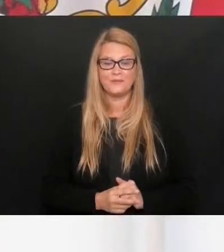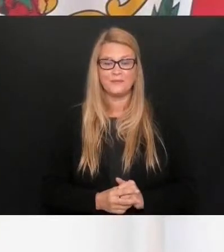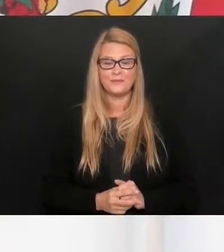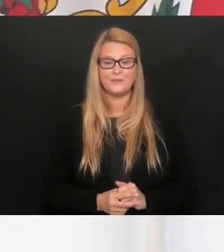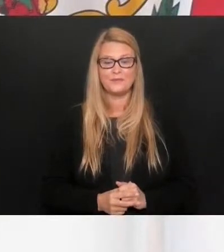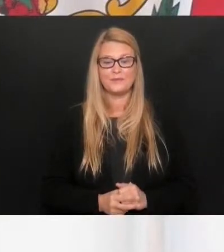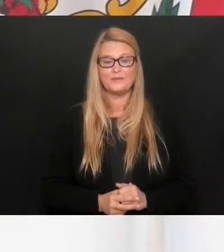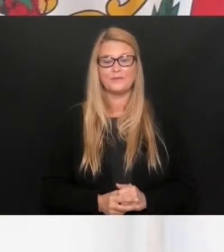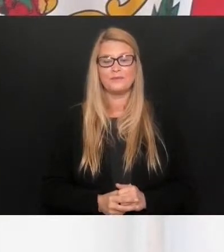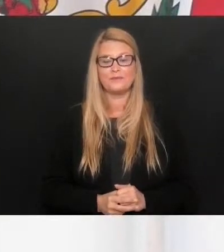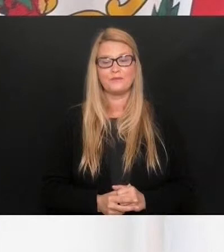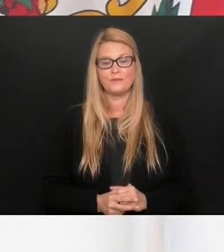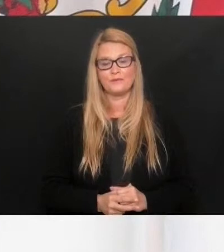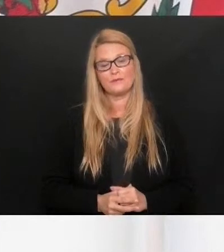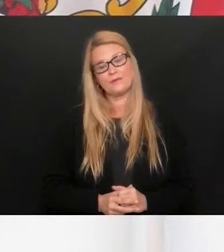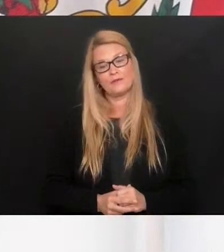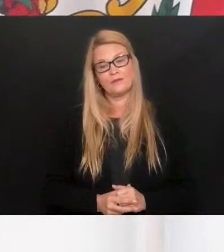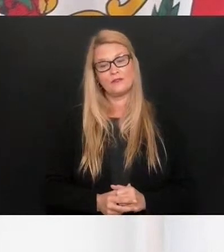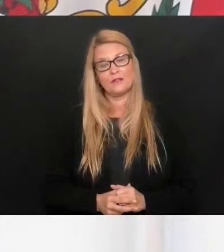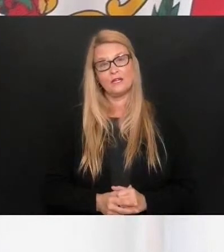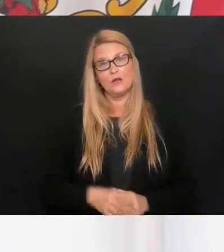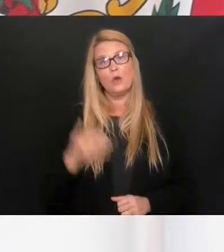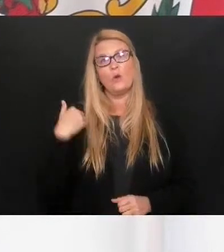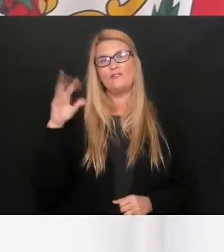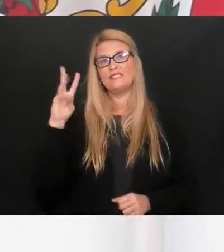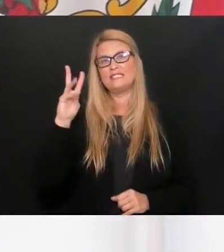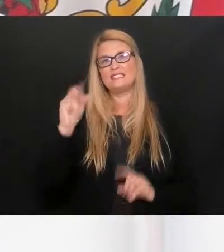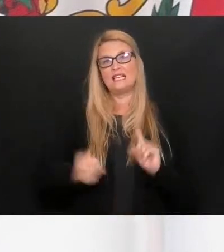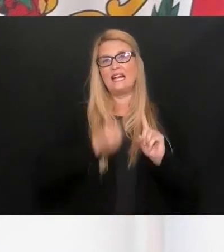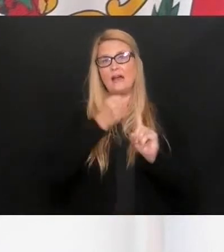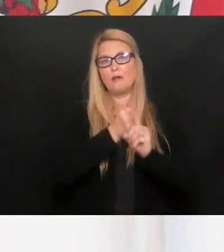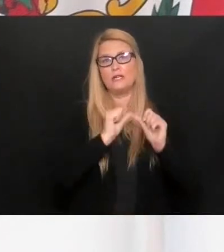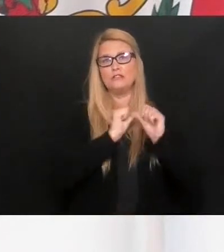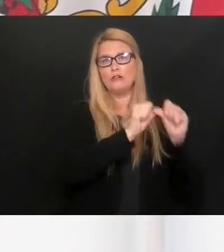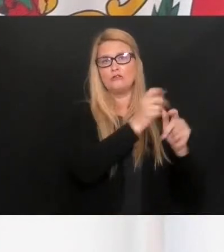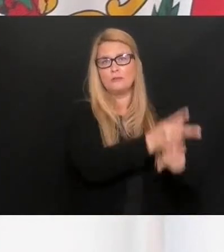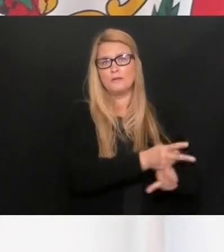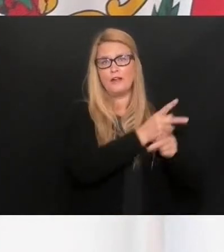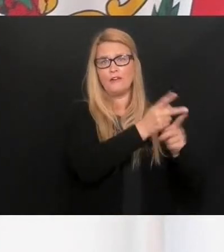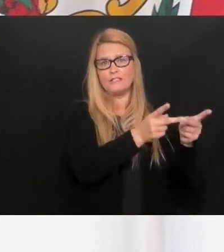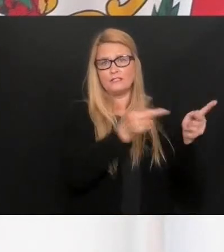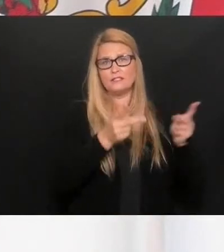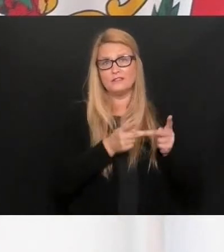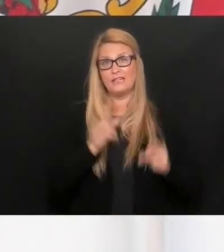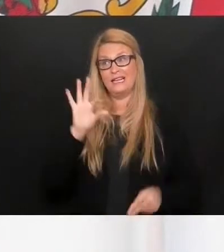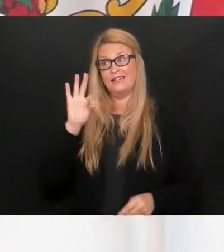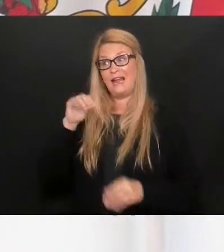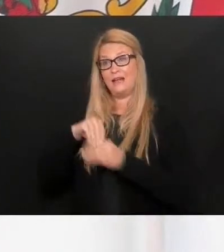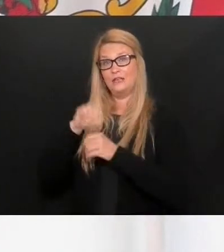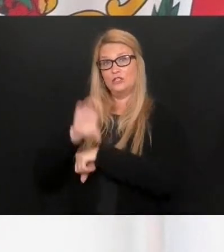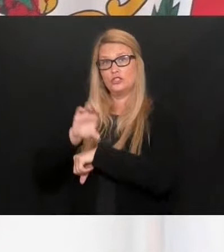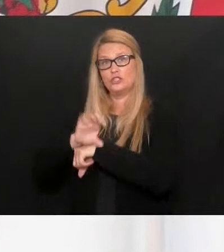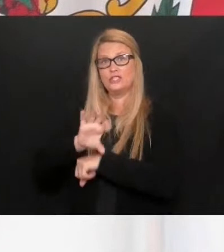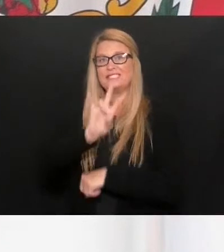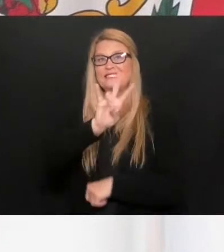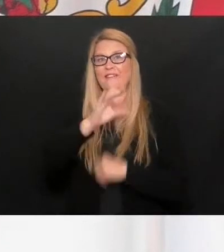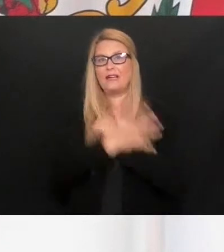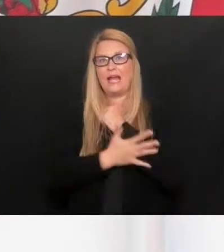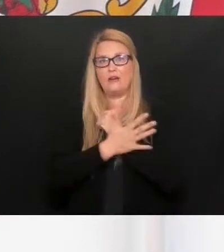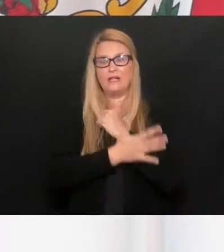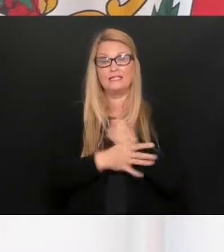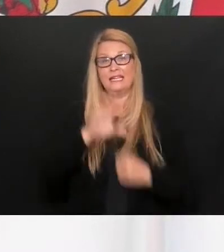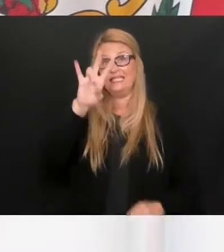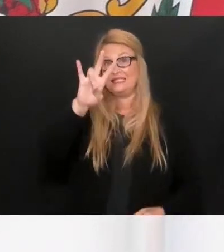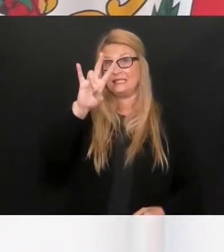From a standpoint of our outbreaks, we have 16 in our long-term care facilities and 9 in our churches and in 7 counties.